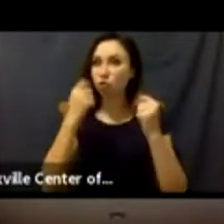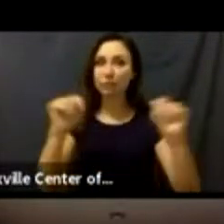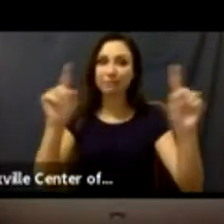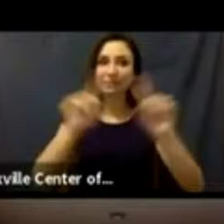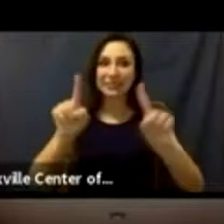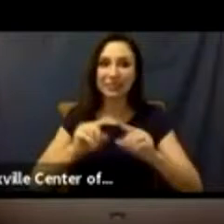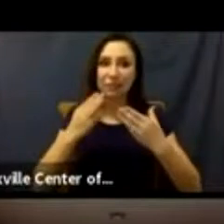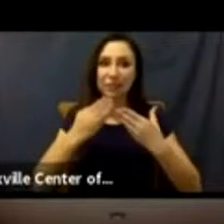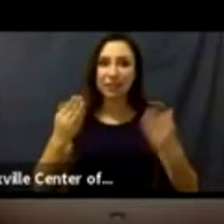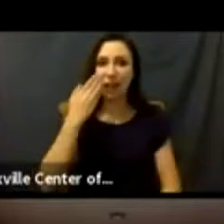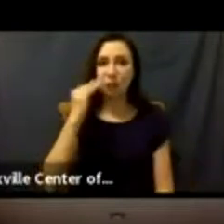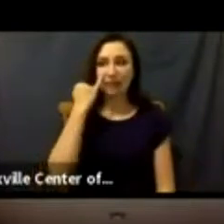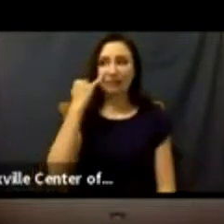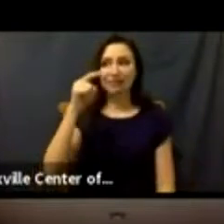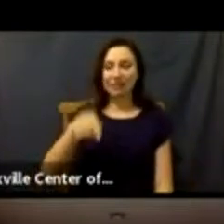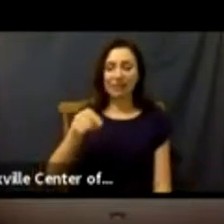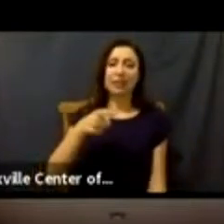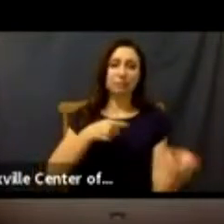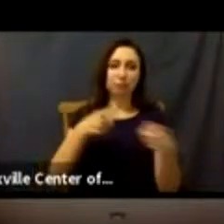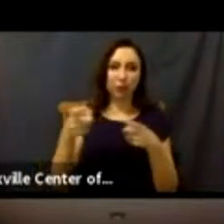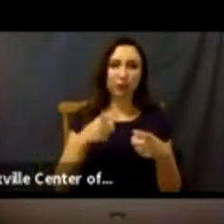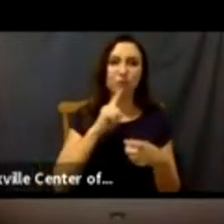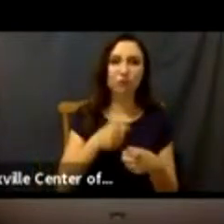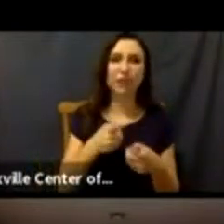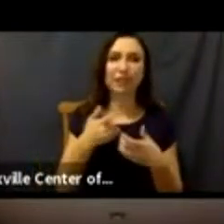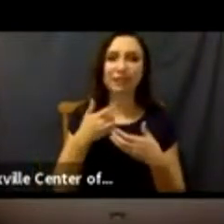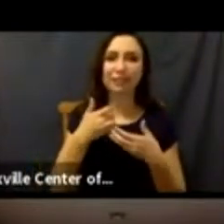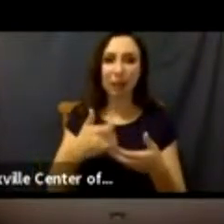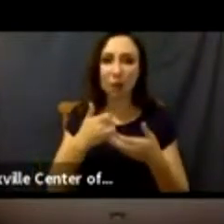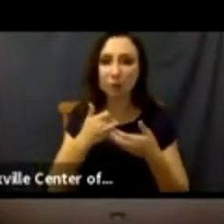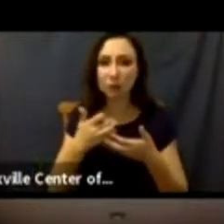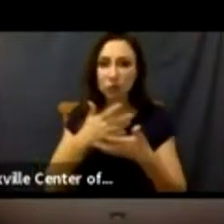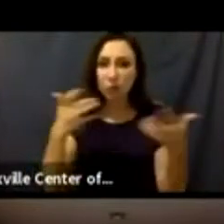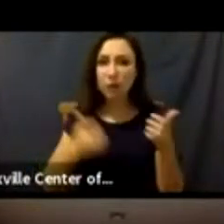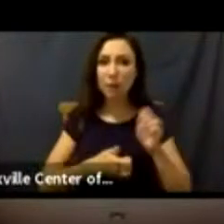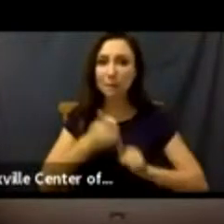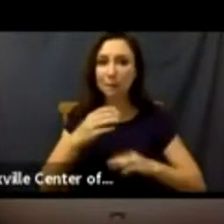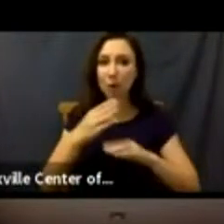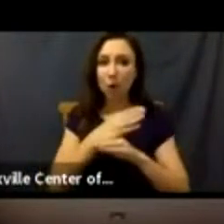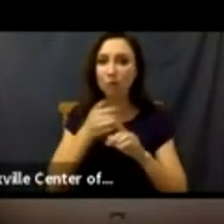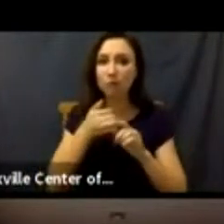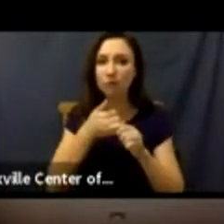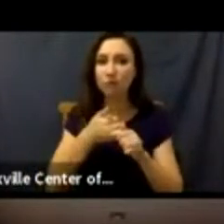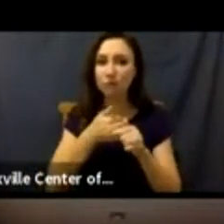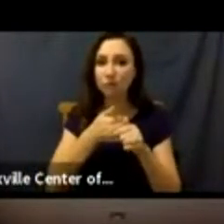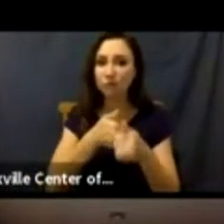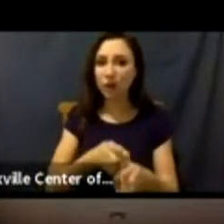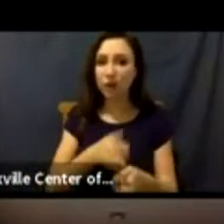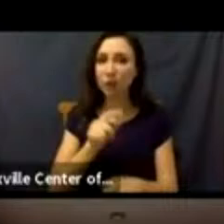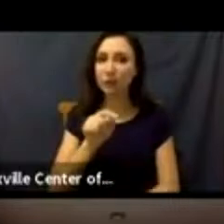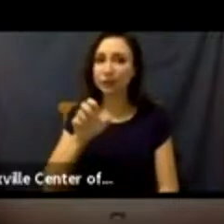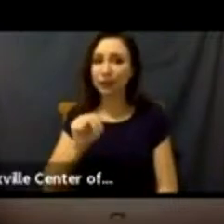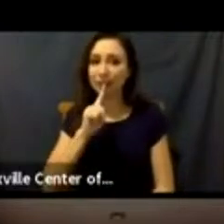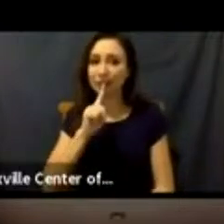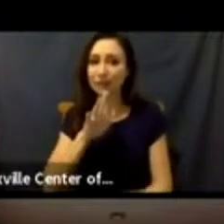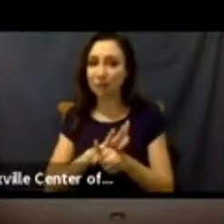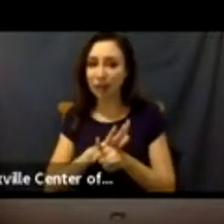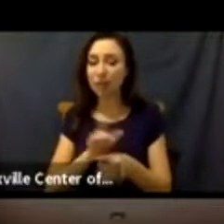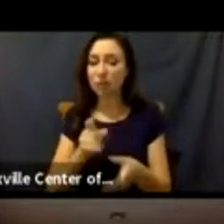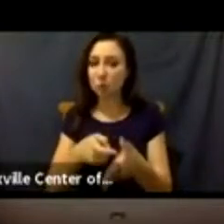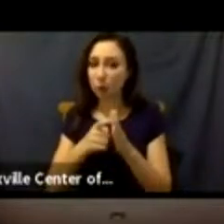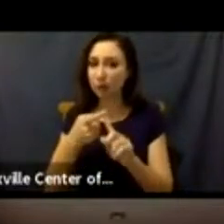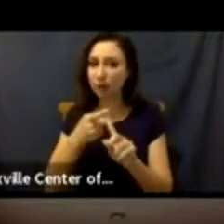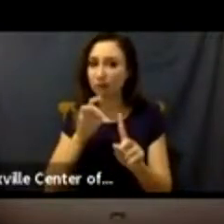really helping us that much. Most businesses still will be following the Tennessee Pledge and the requirements that are placed on them with that, as long as that's